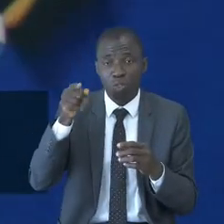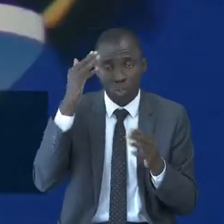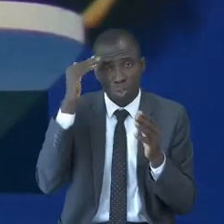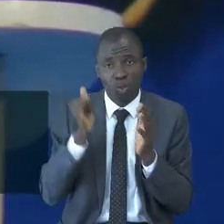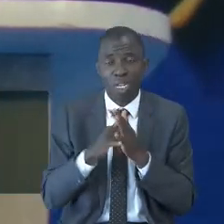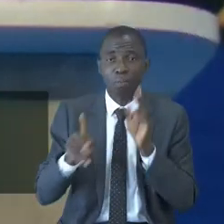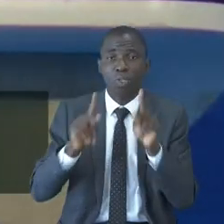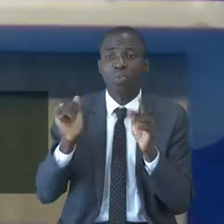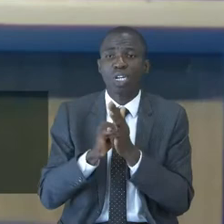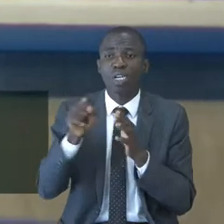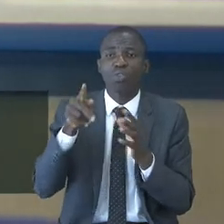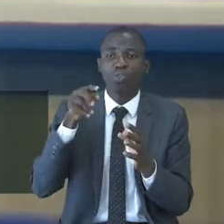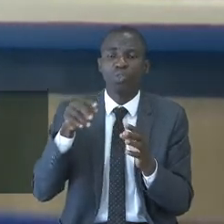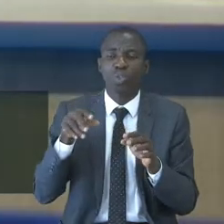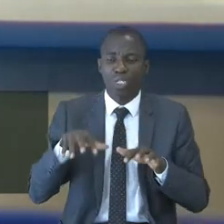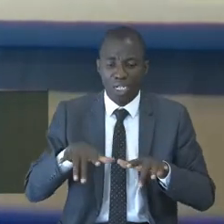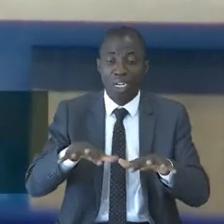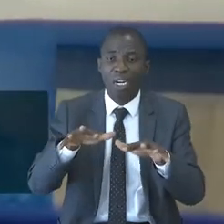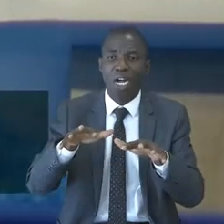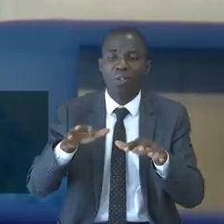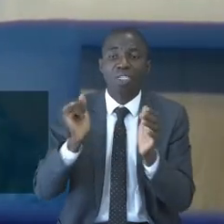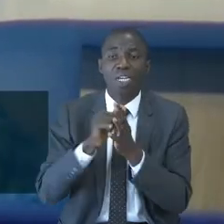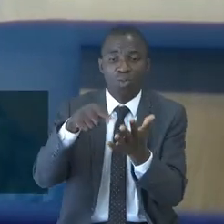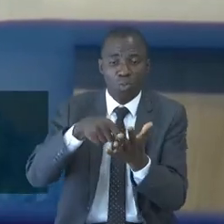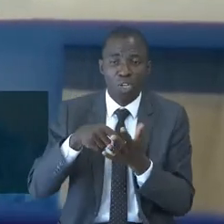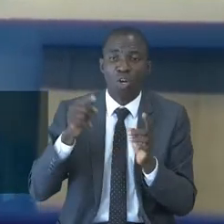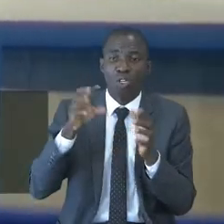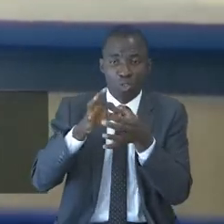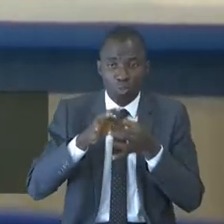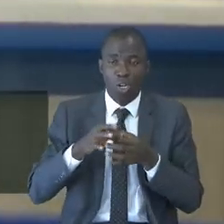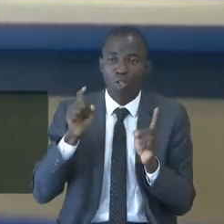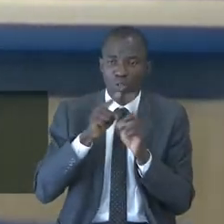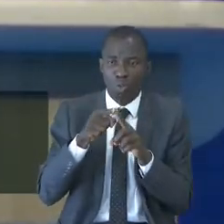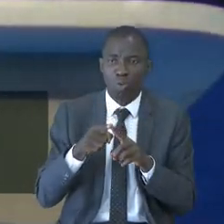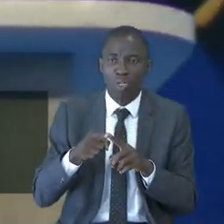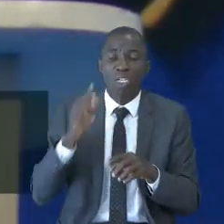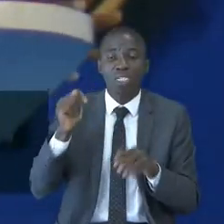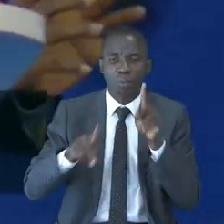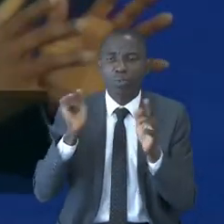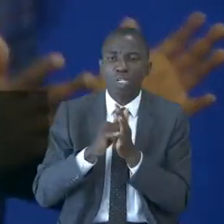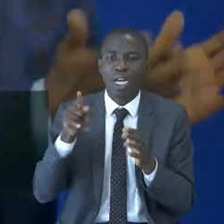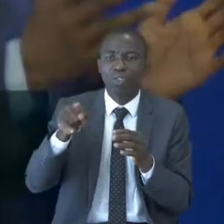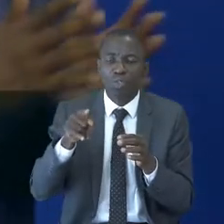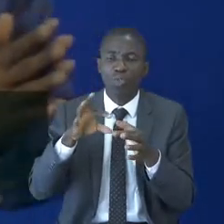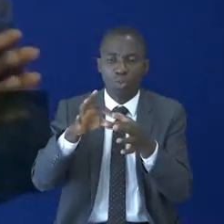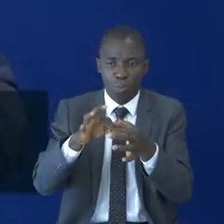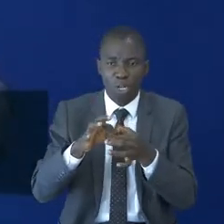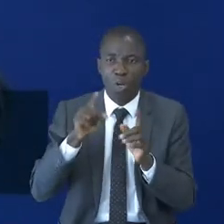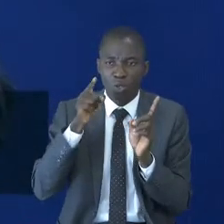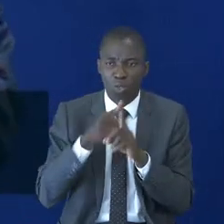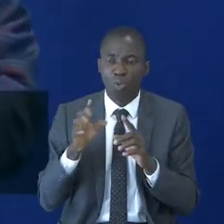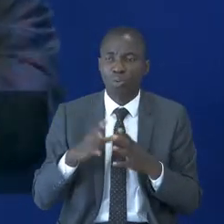to, the crowd you belong to, the gang you belong to, the group you belong